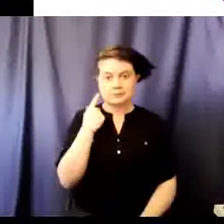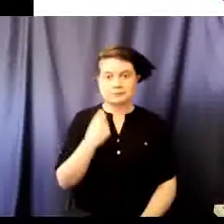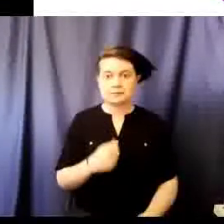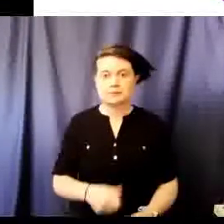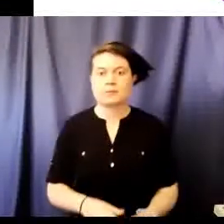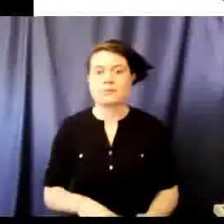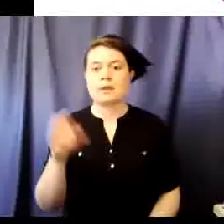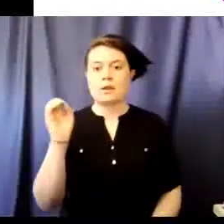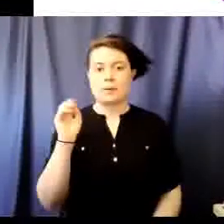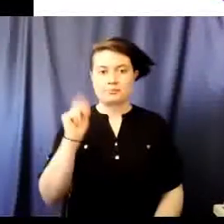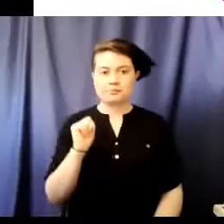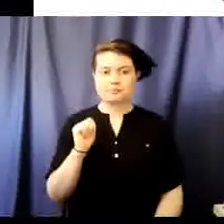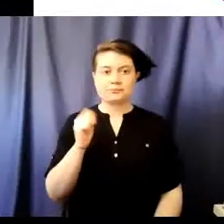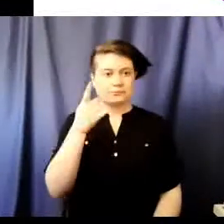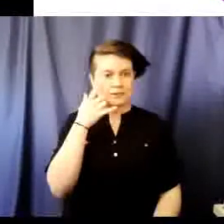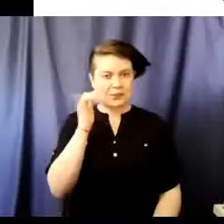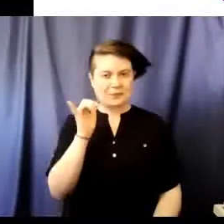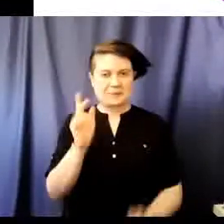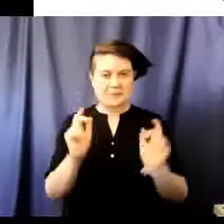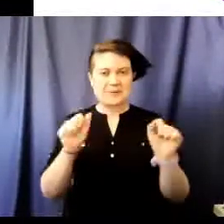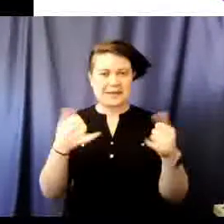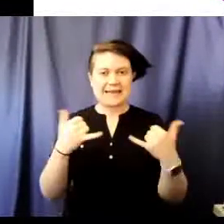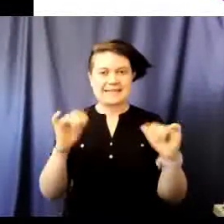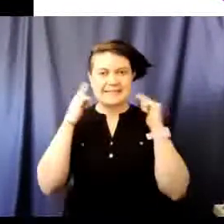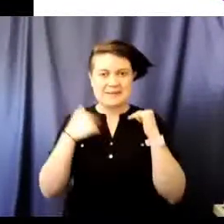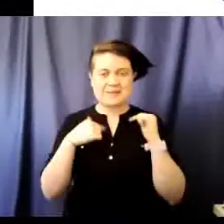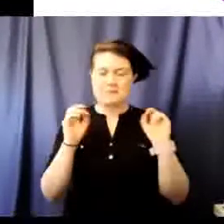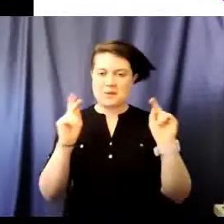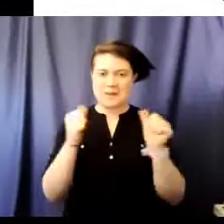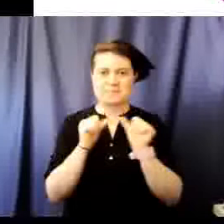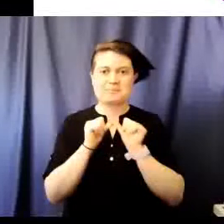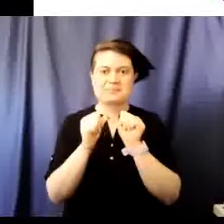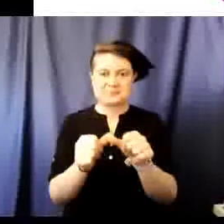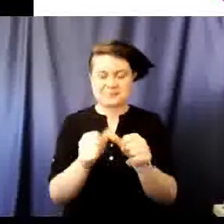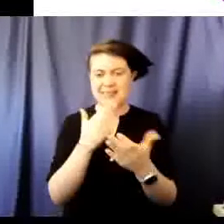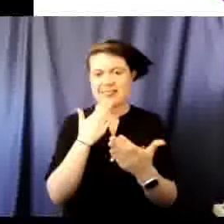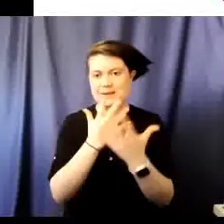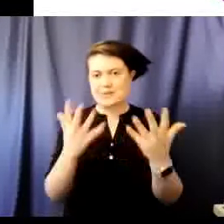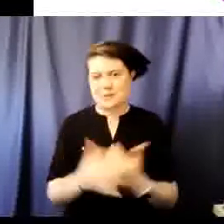Okay, looks like folks can still hear me, so I'm going to continue on. Thank you so much.